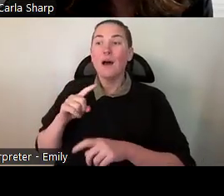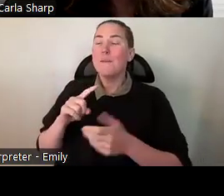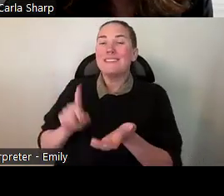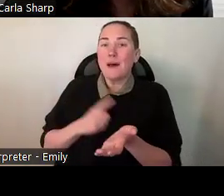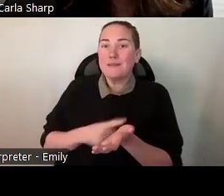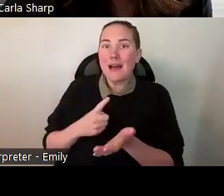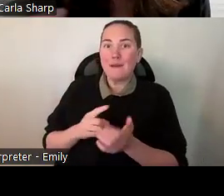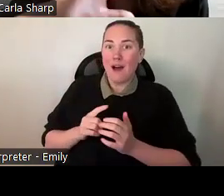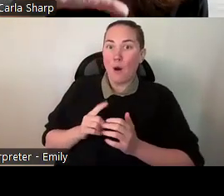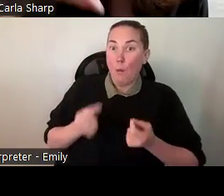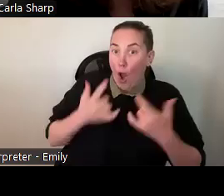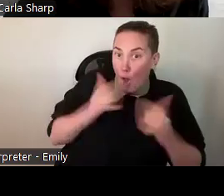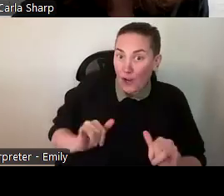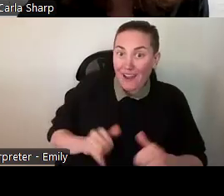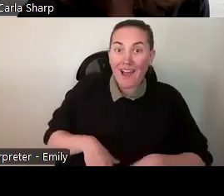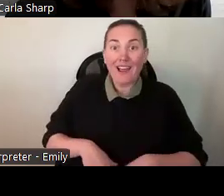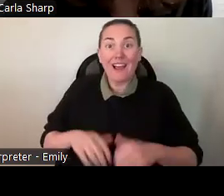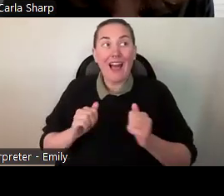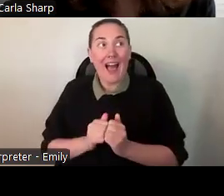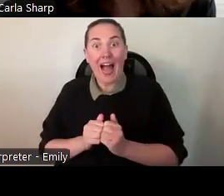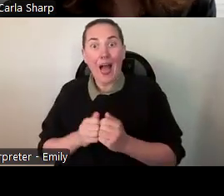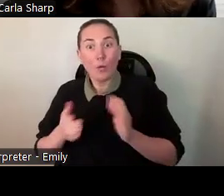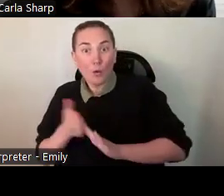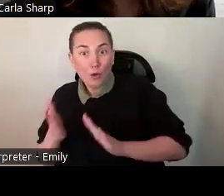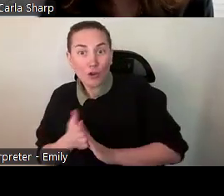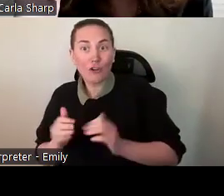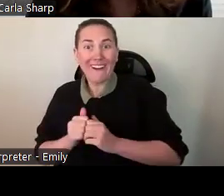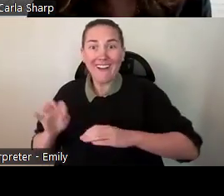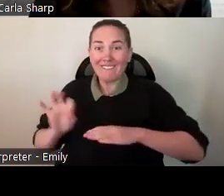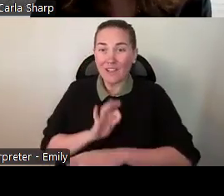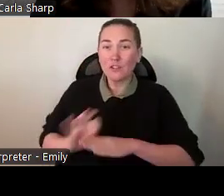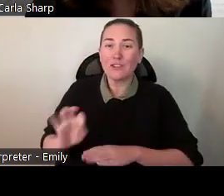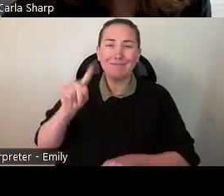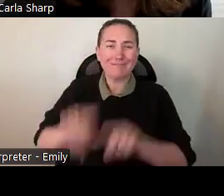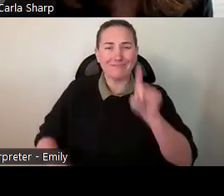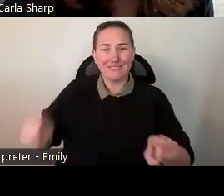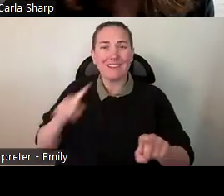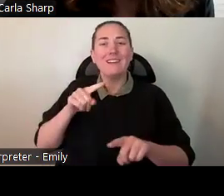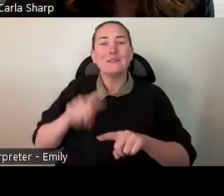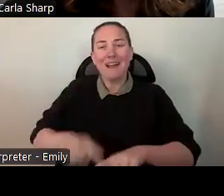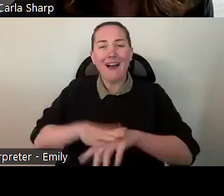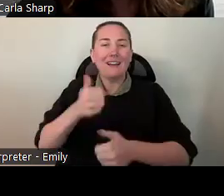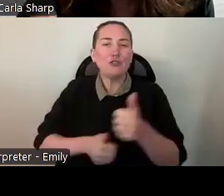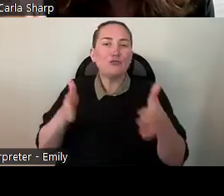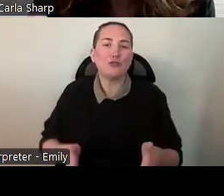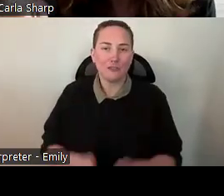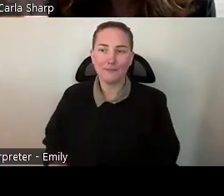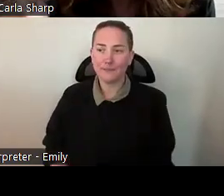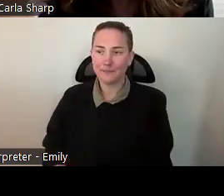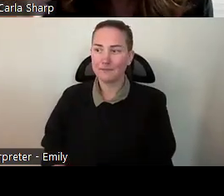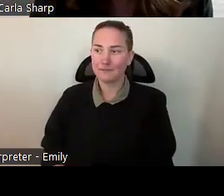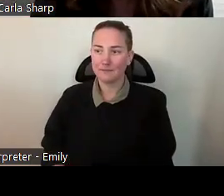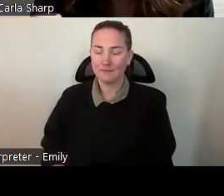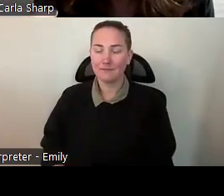flavors of how this basic intelligence expresses itself in individuals. This is indeed what